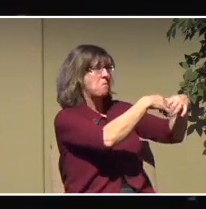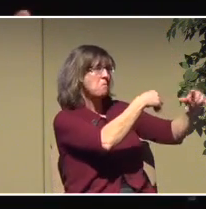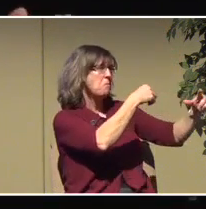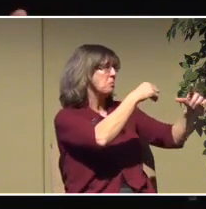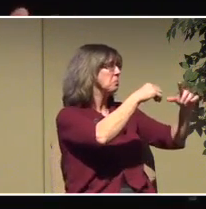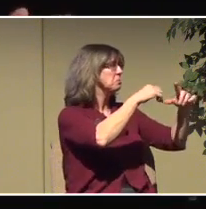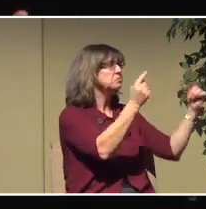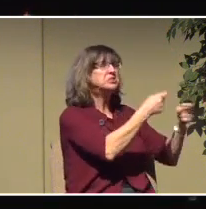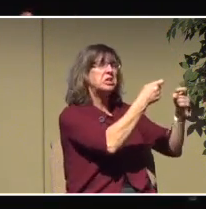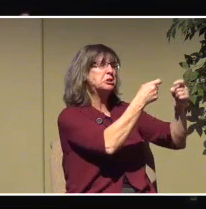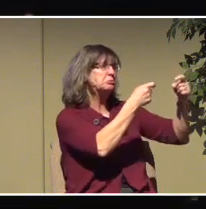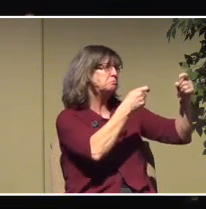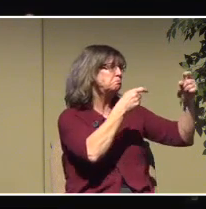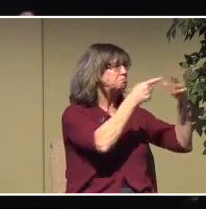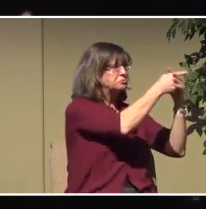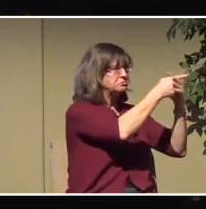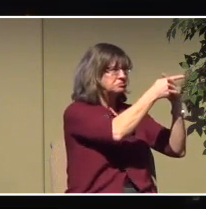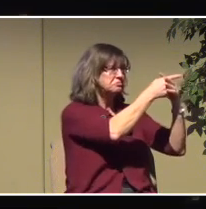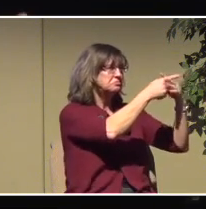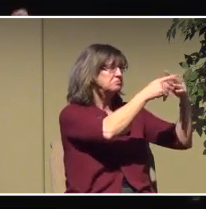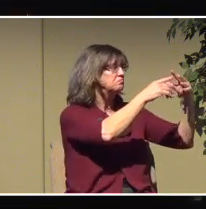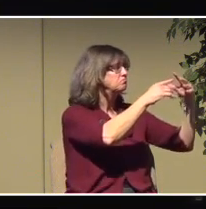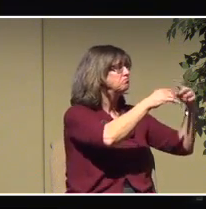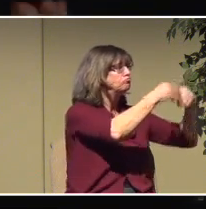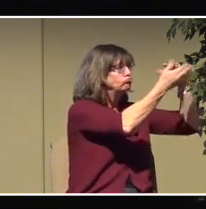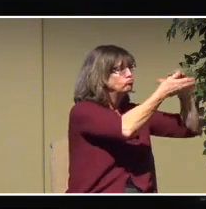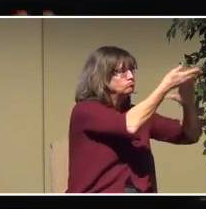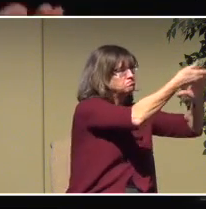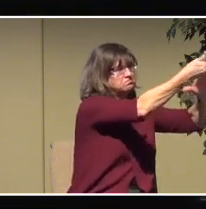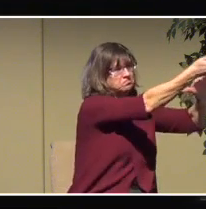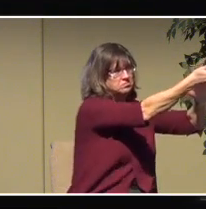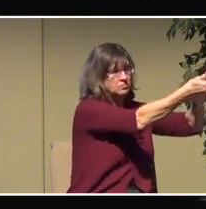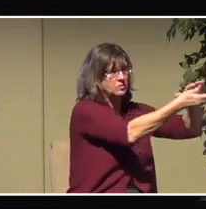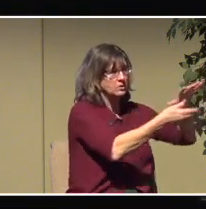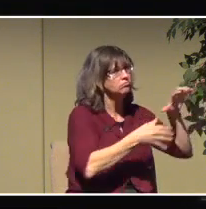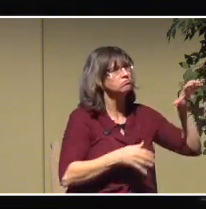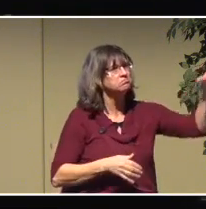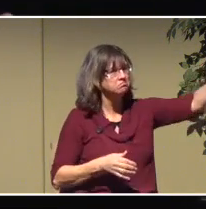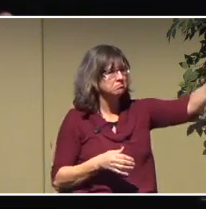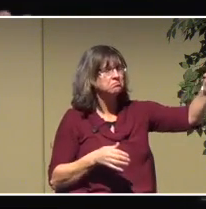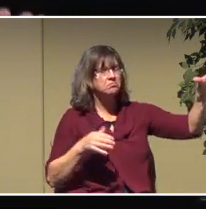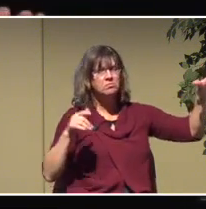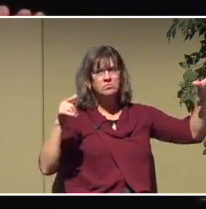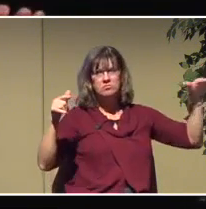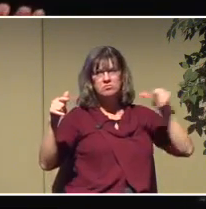And now as he says, "Not my will be done, but your will be done," salvation can come